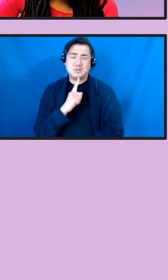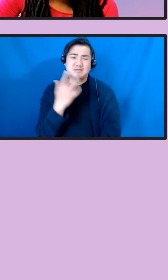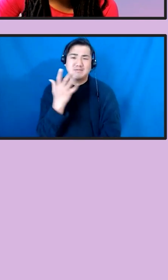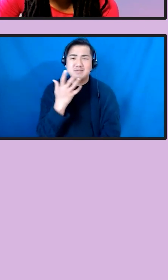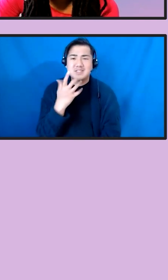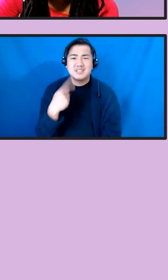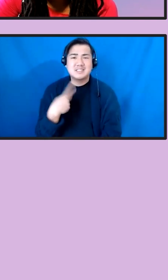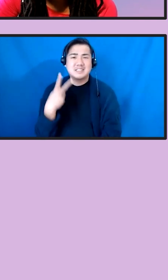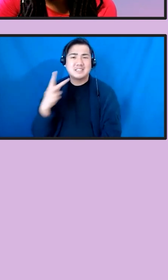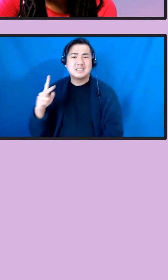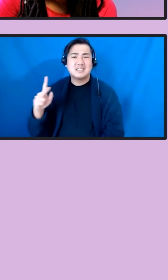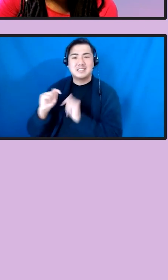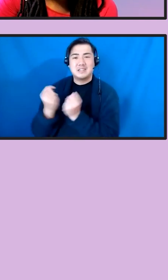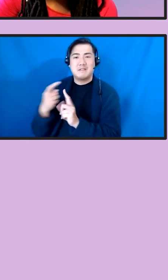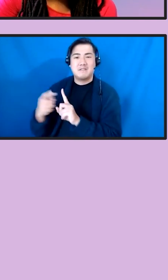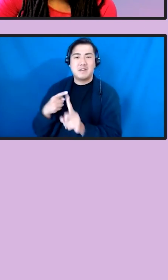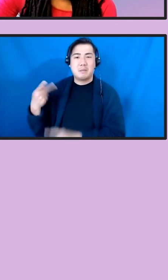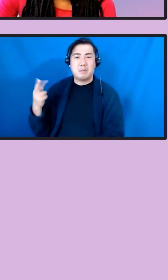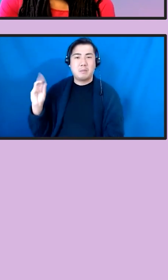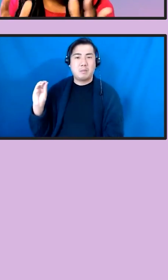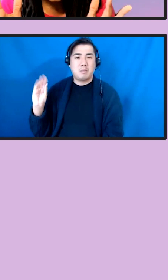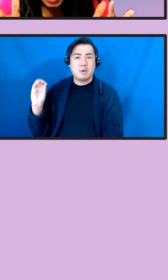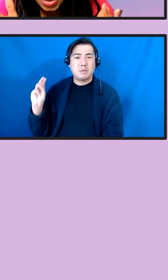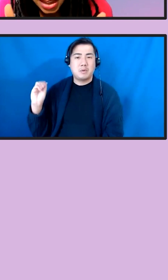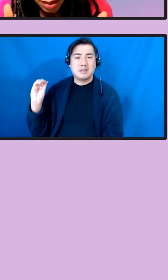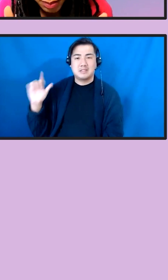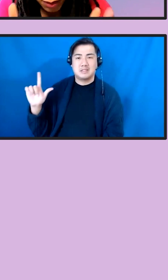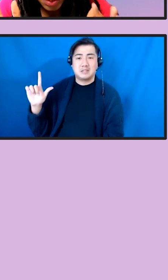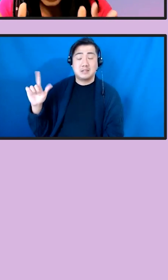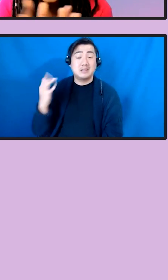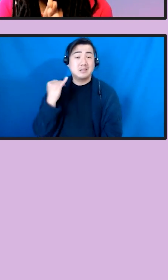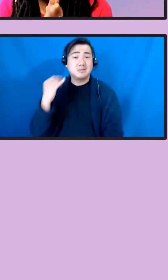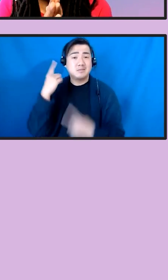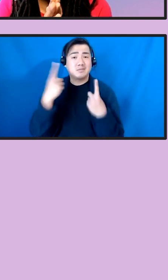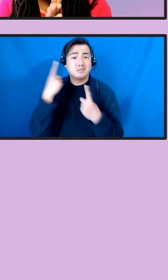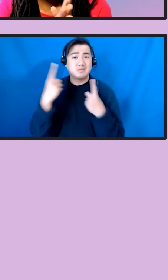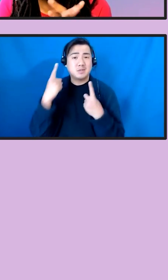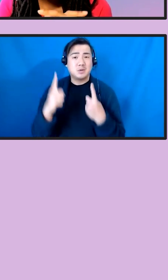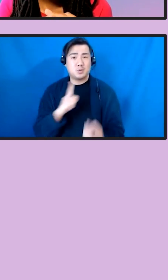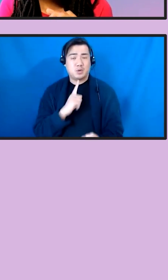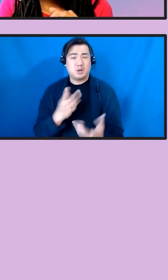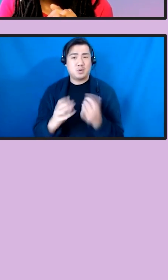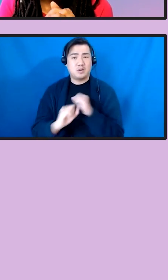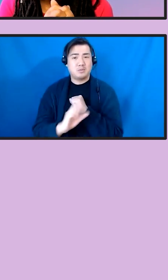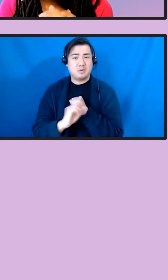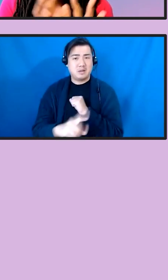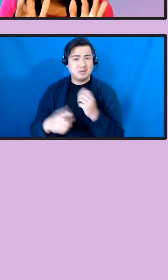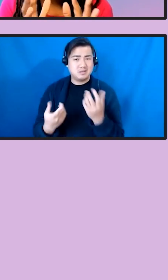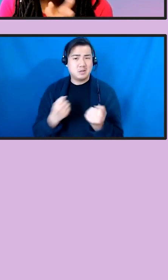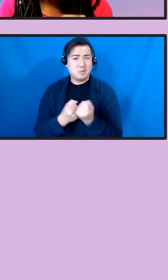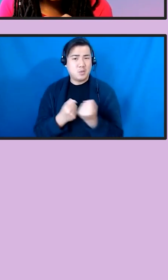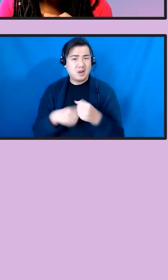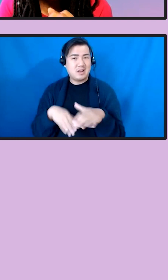the team at Pro Bono ASL is. And if you are really thinking about promoting accessibility within your organization,